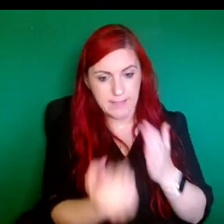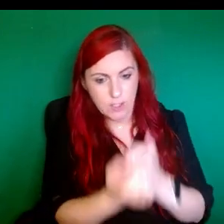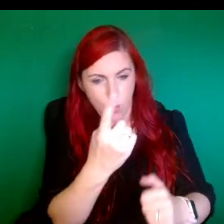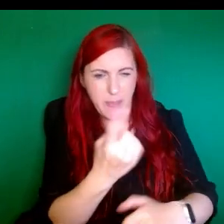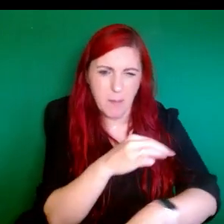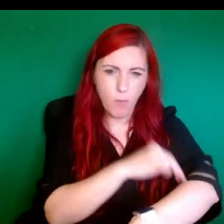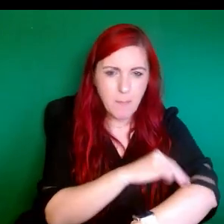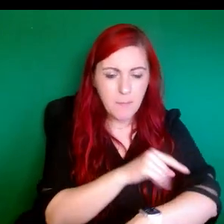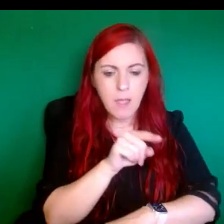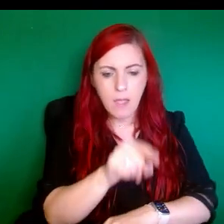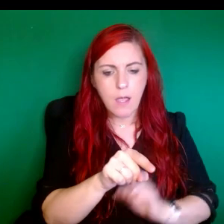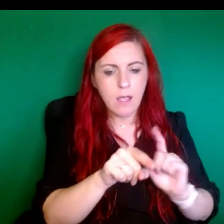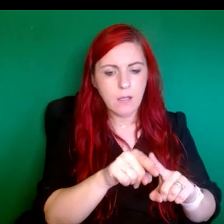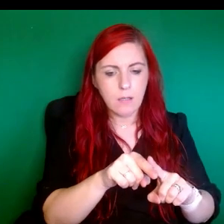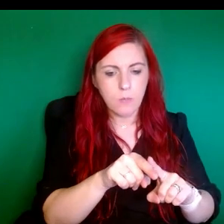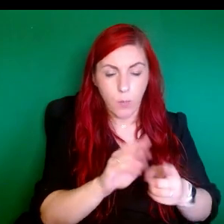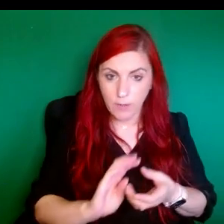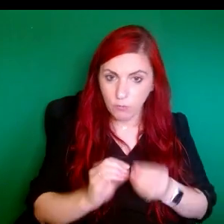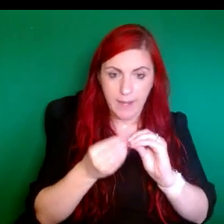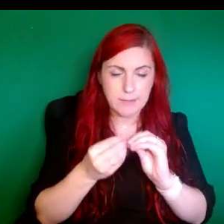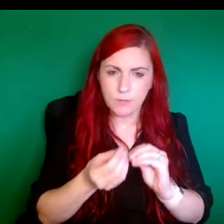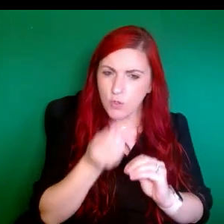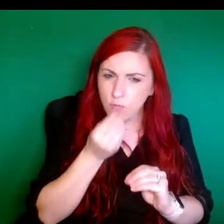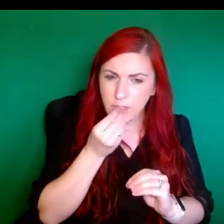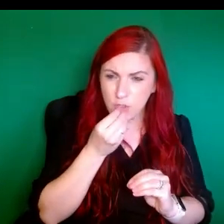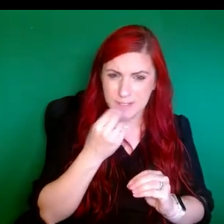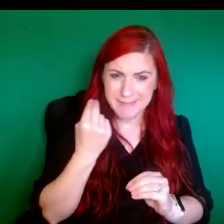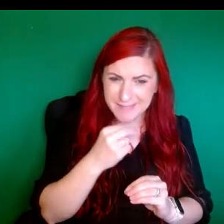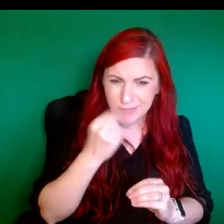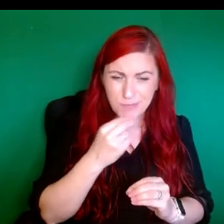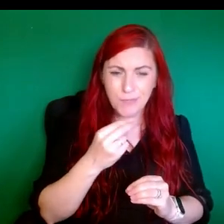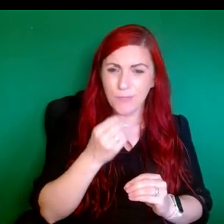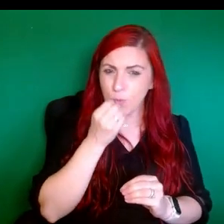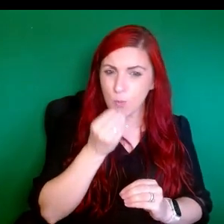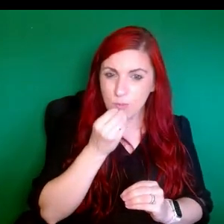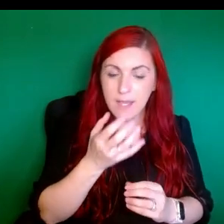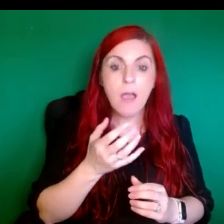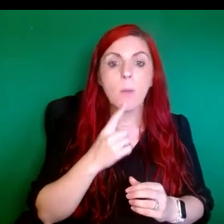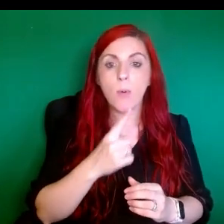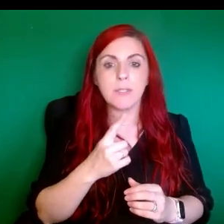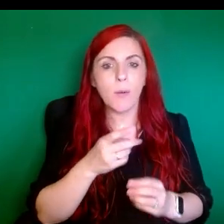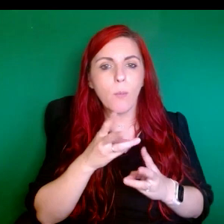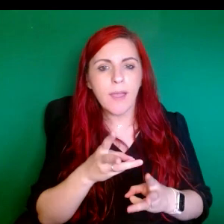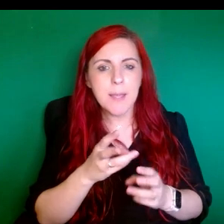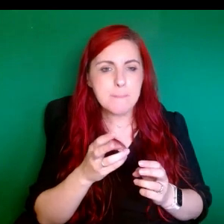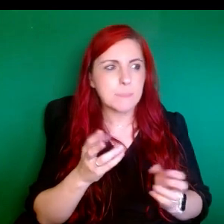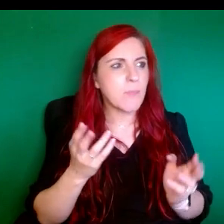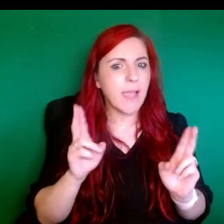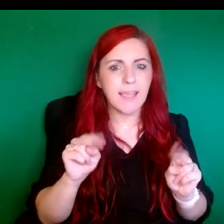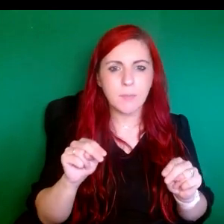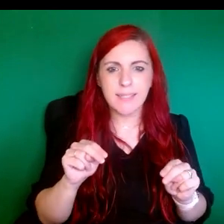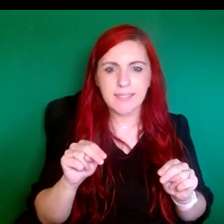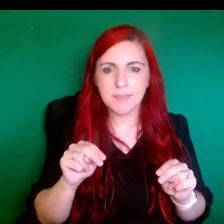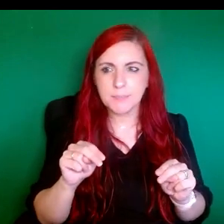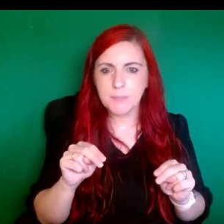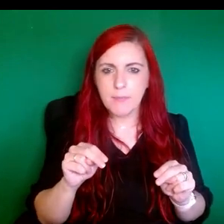nutritious, delicious food, but we produce it in a format that can be consumed by people